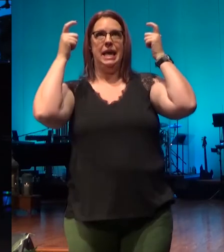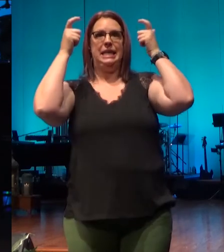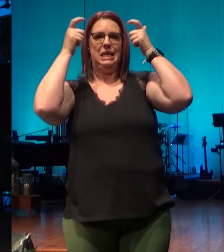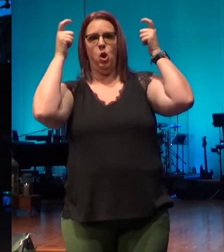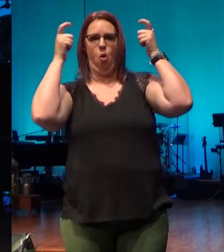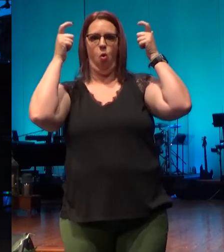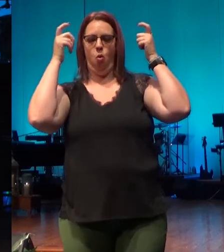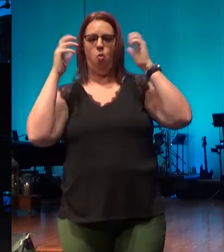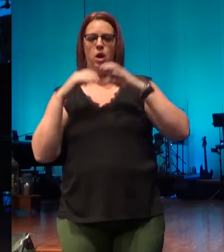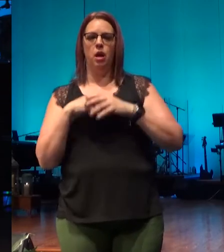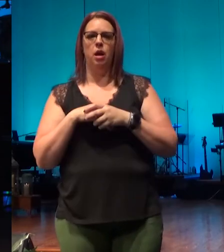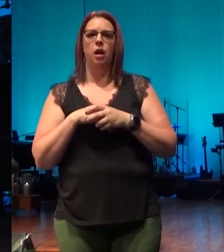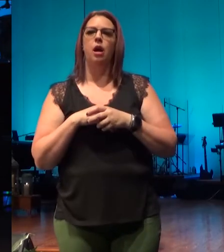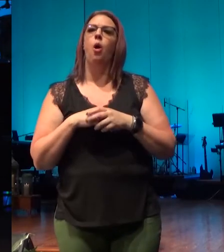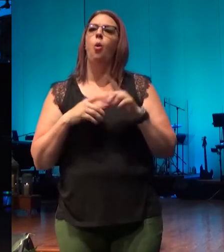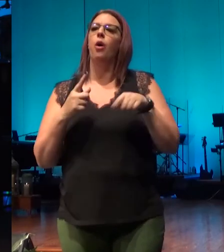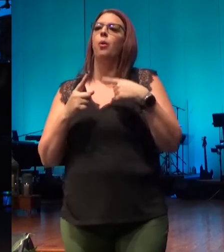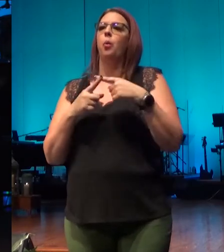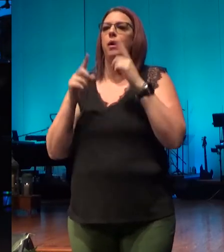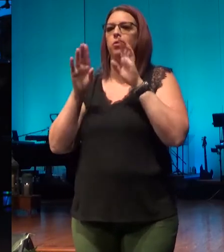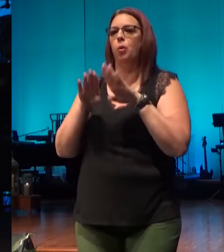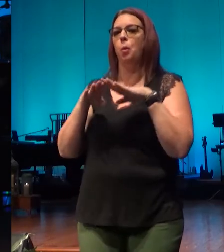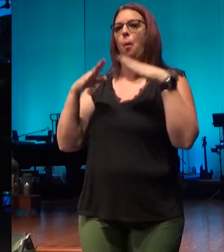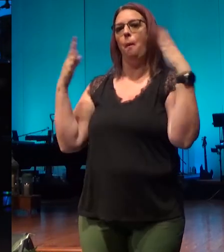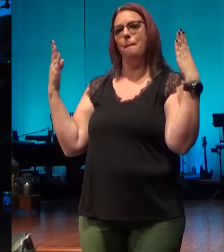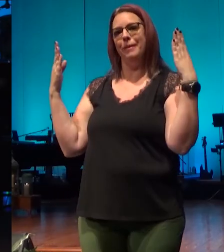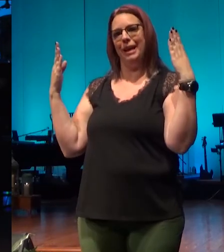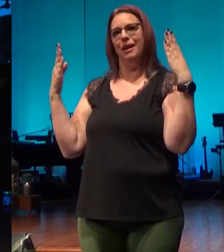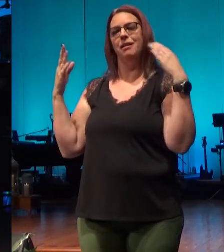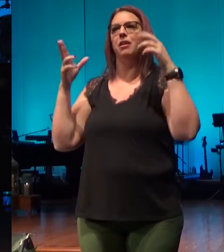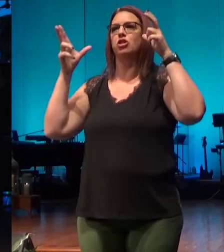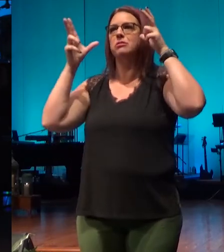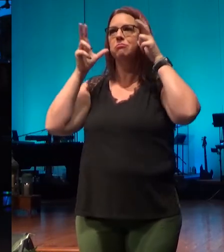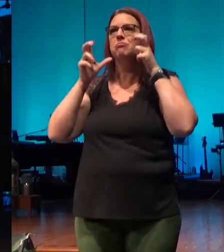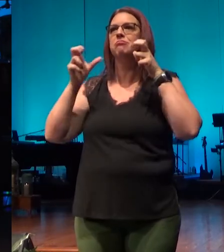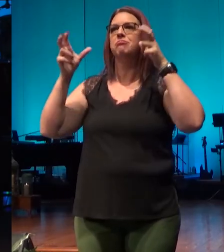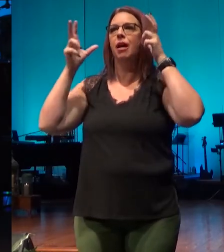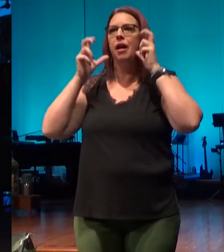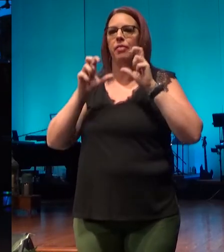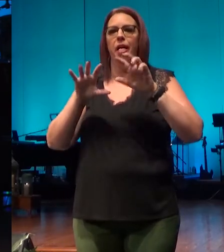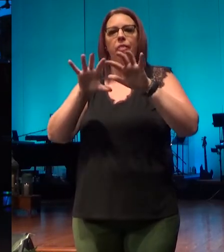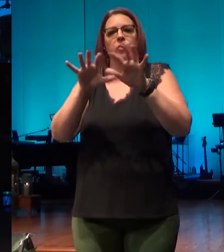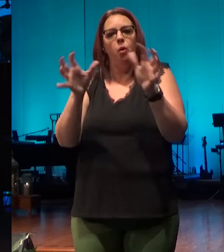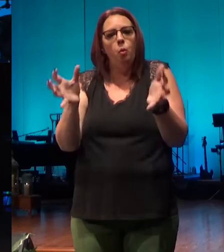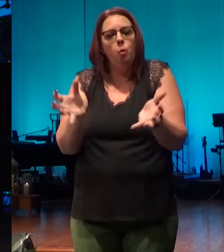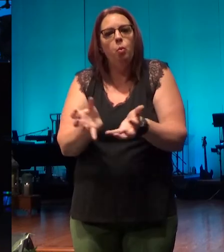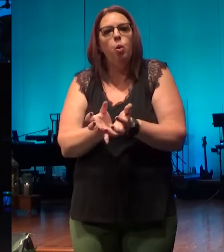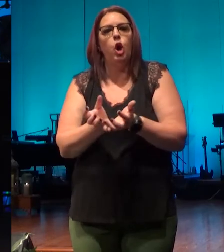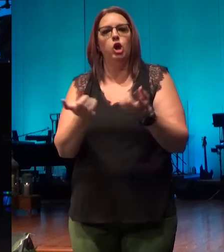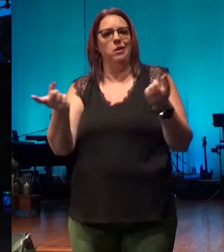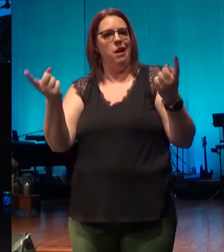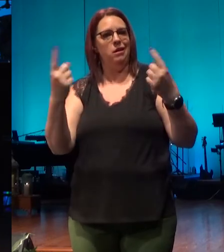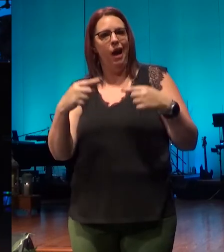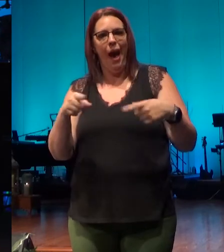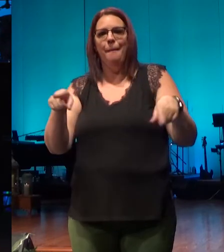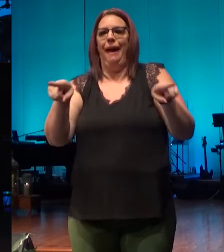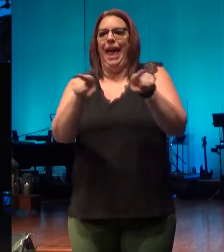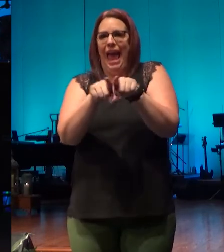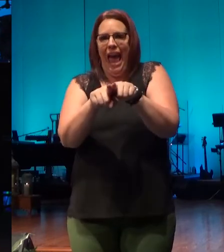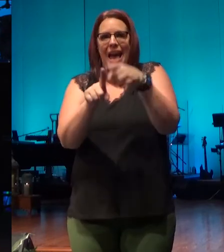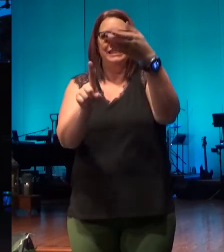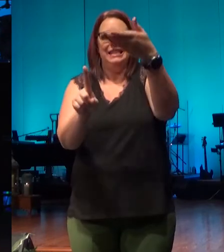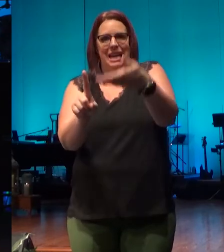and when you're opening and letting things fall apart, letting the world come as it is, working with